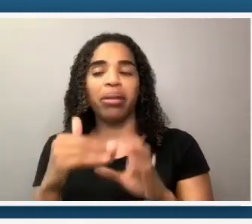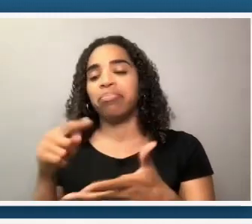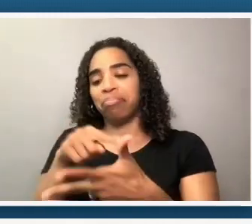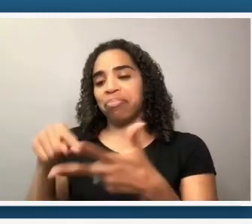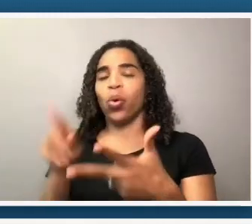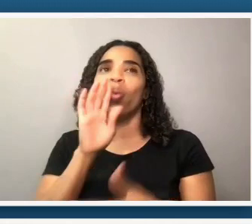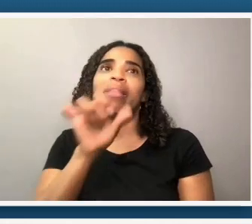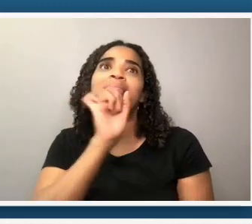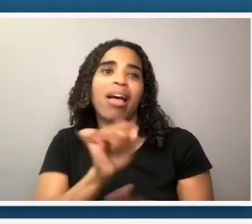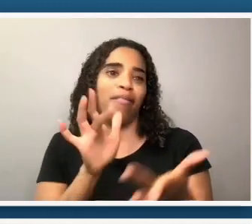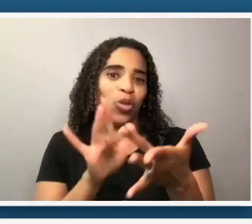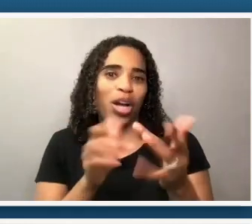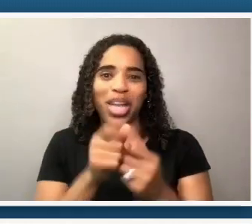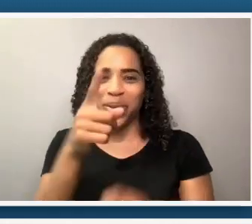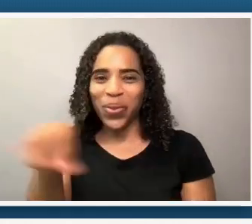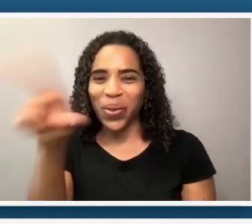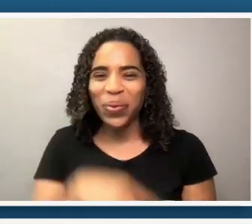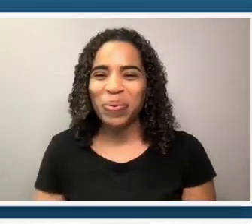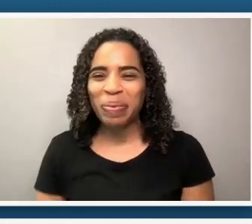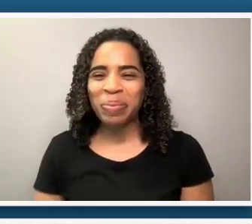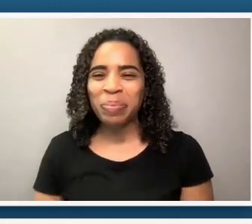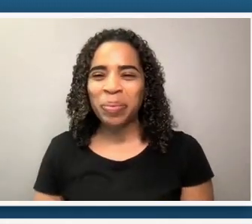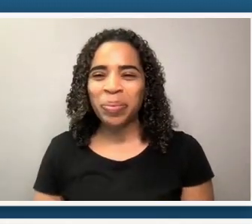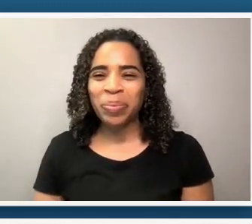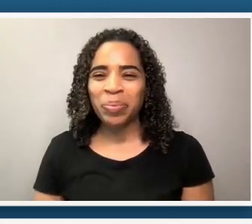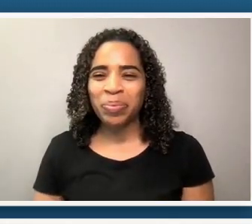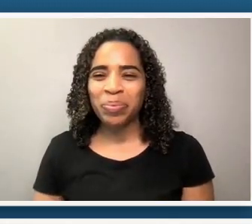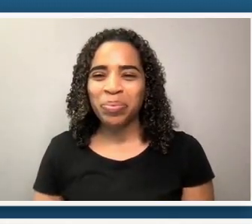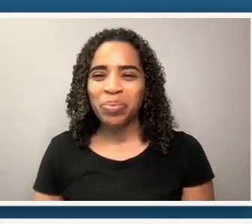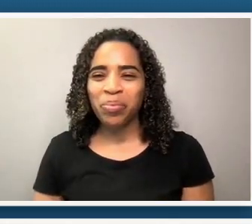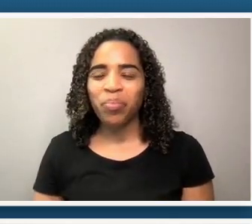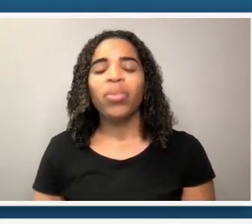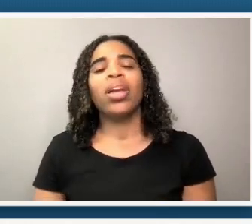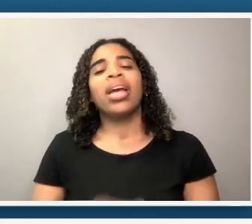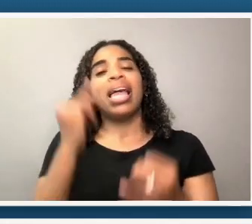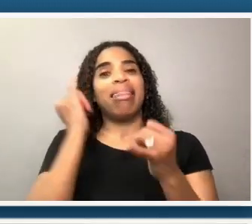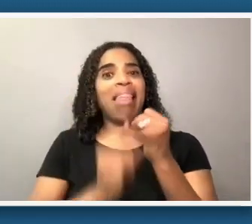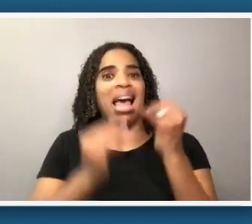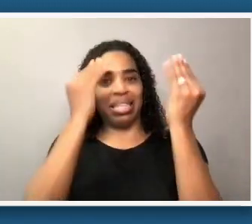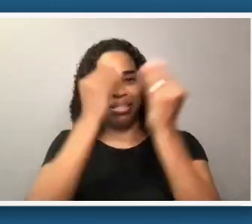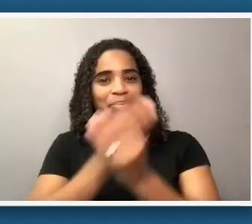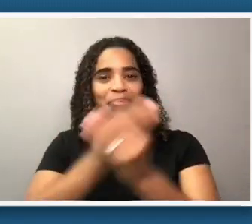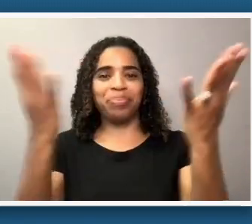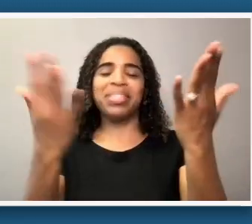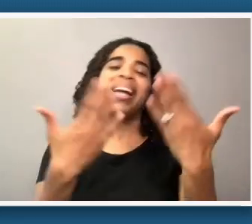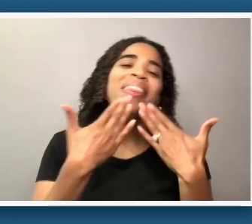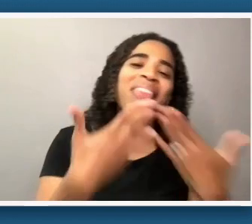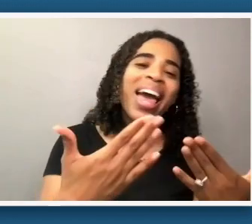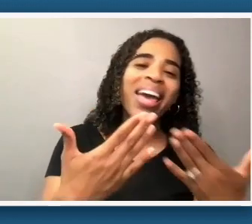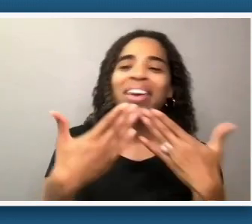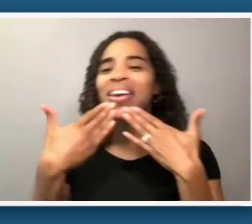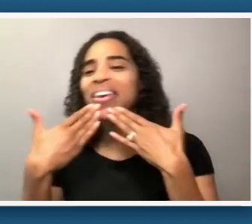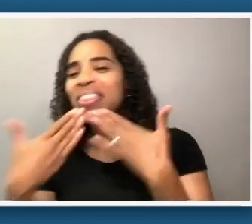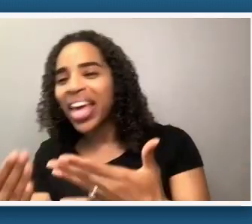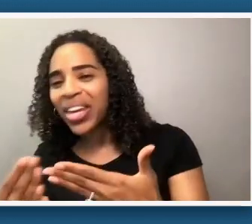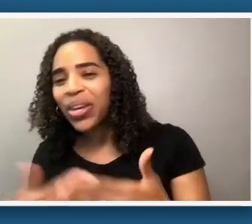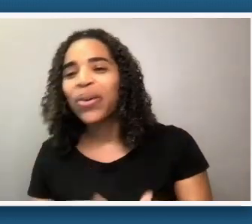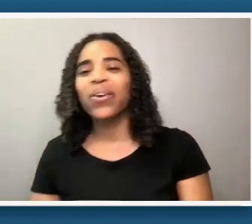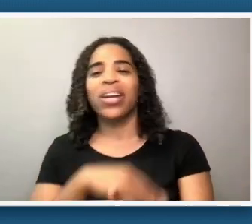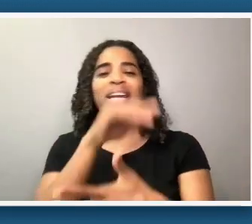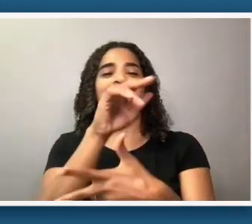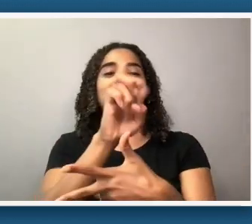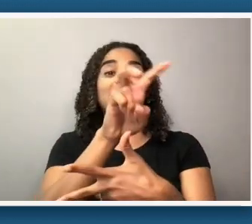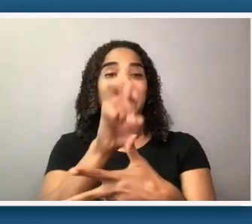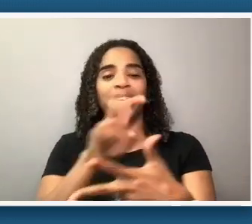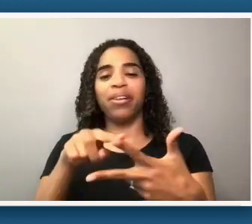from you as well. And with that, I would just like to extend a final huge thank you to Eveleen and Jason